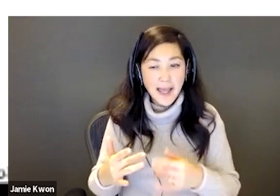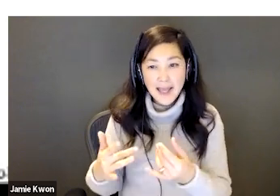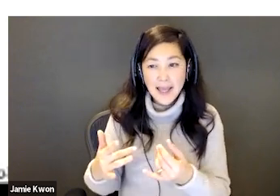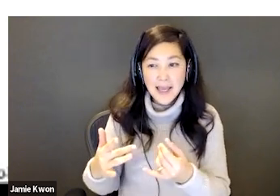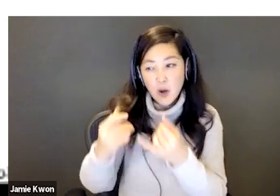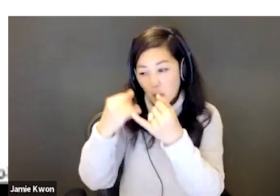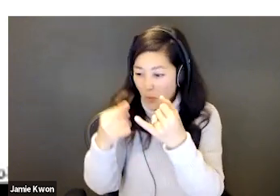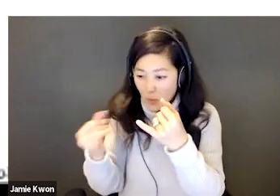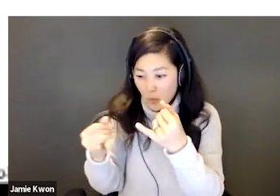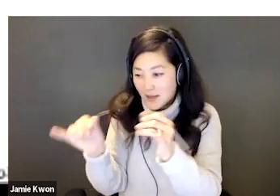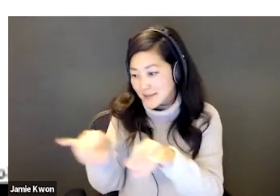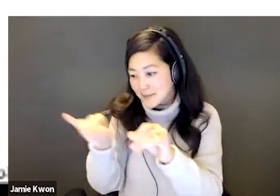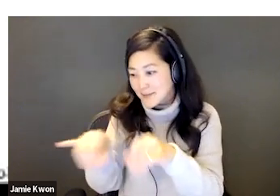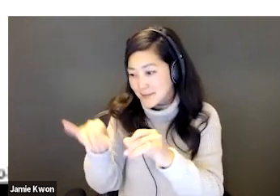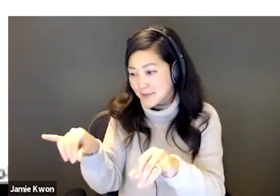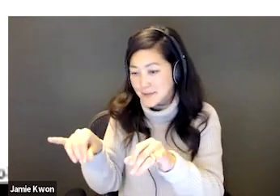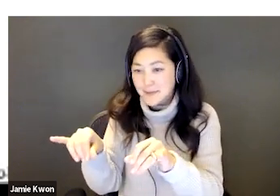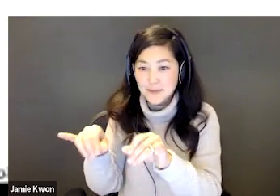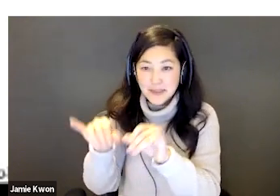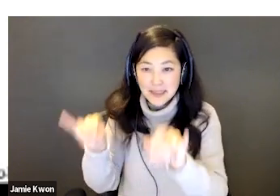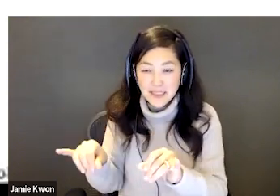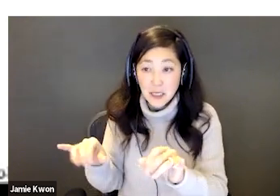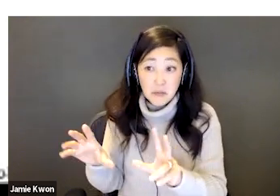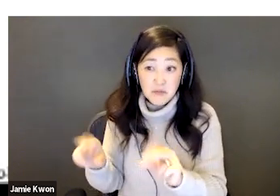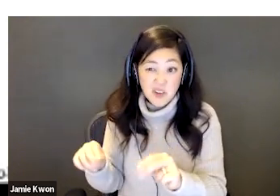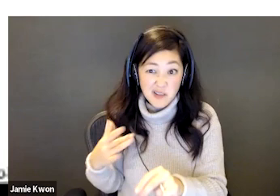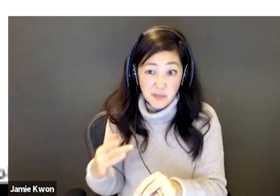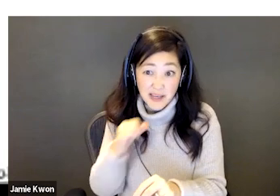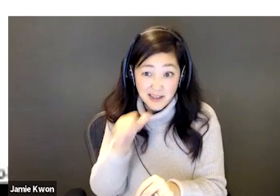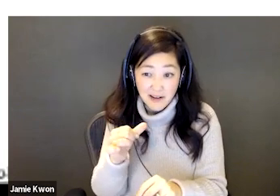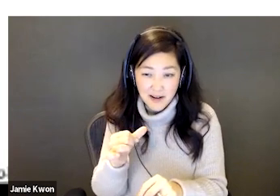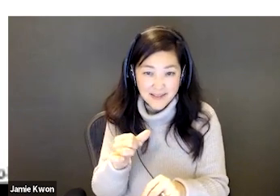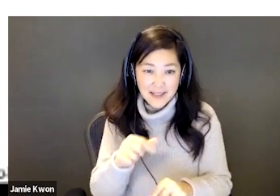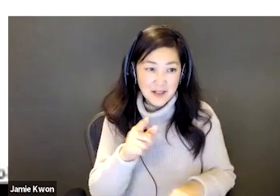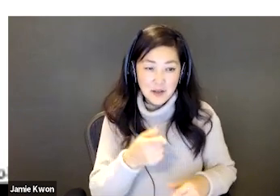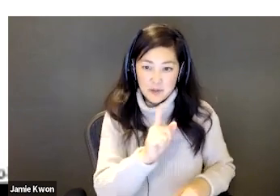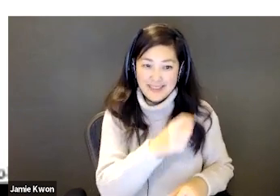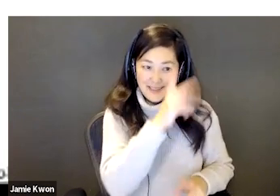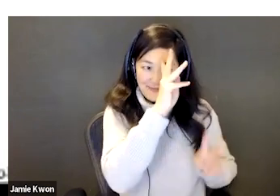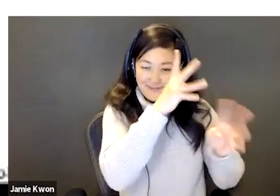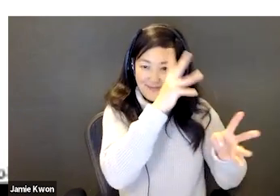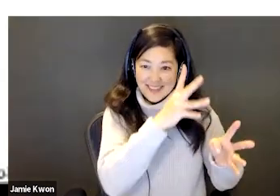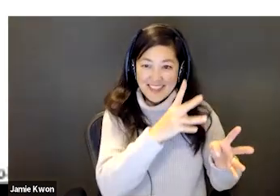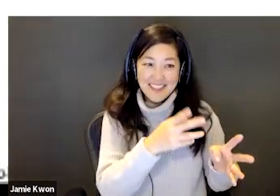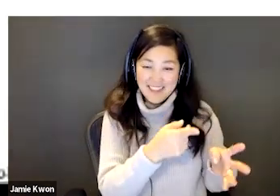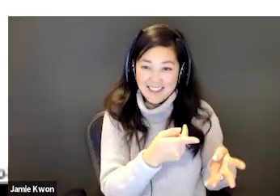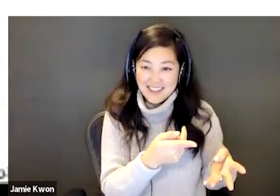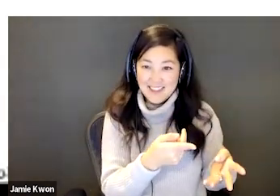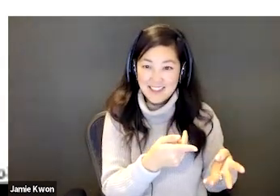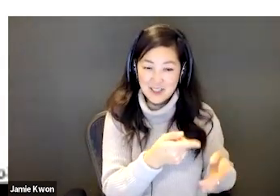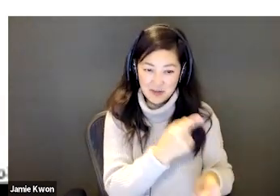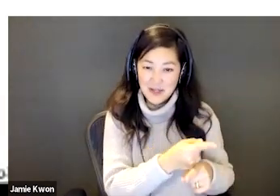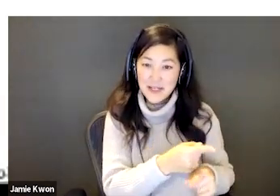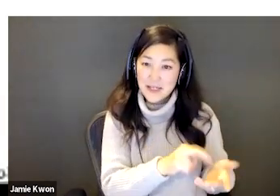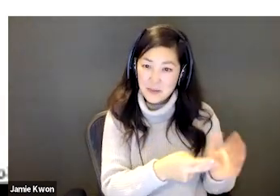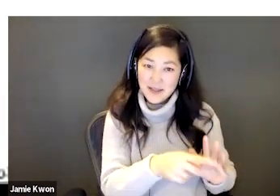not, and likely they weren't. We can't have that innovation without having some pain points, but sticking on the